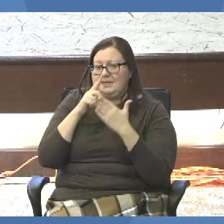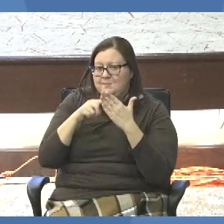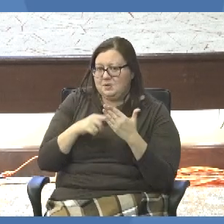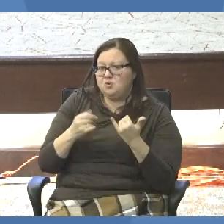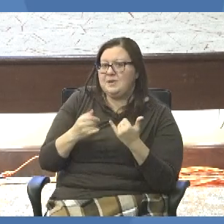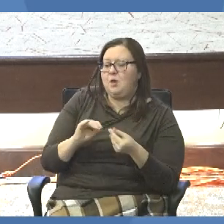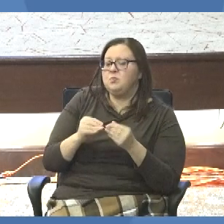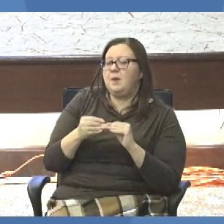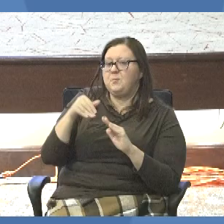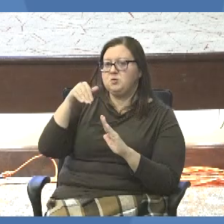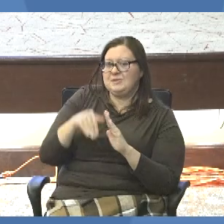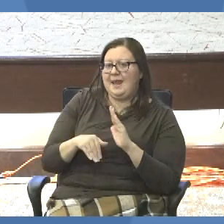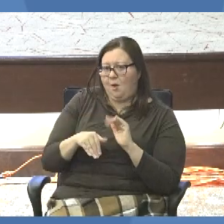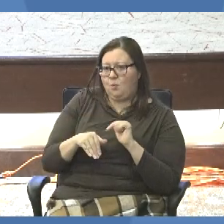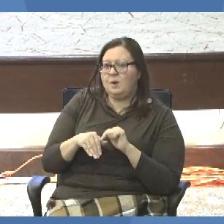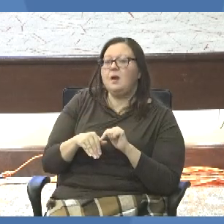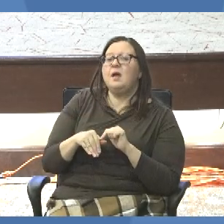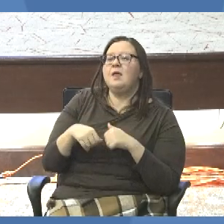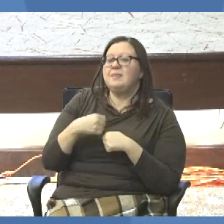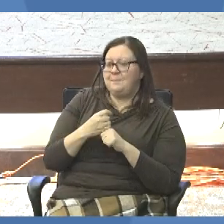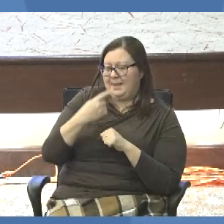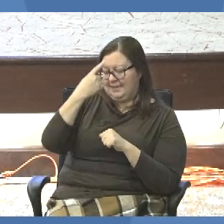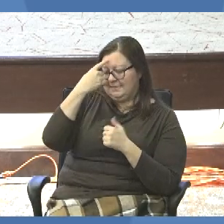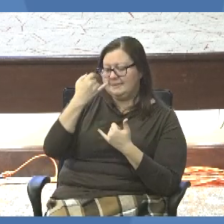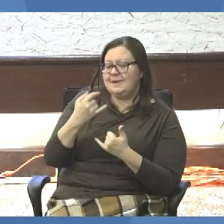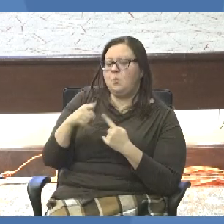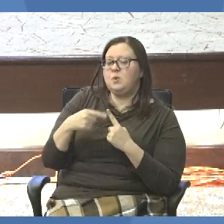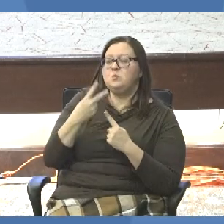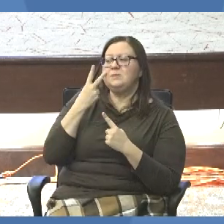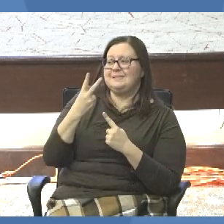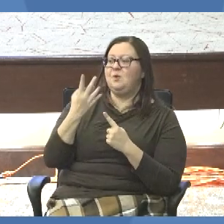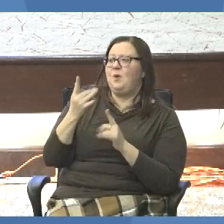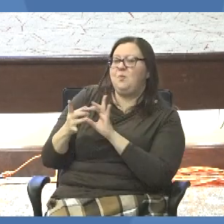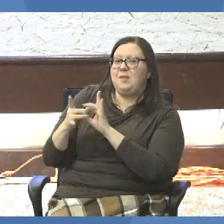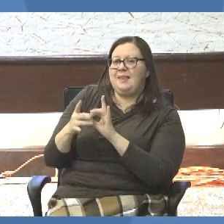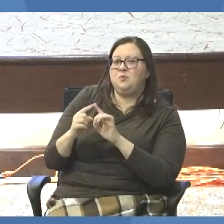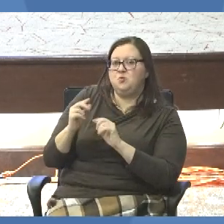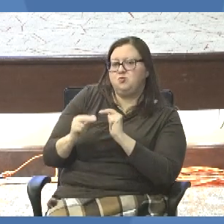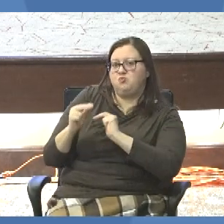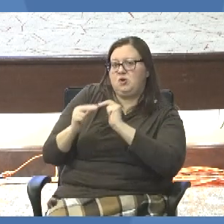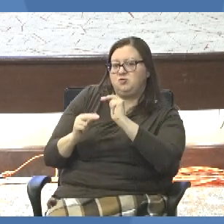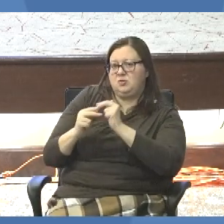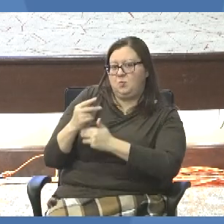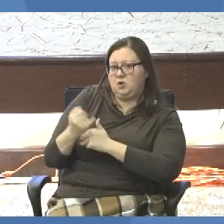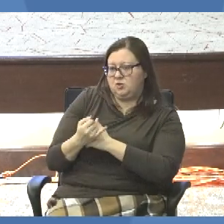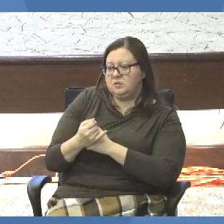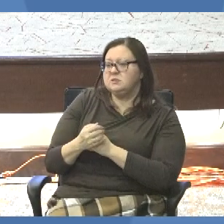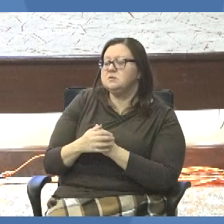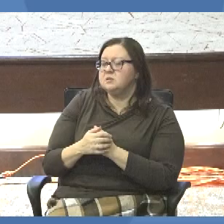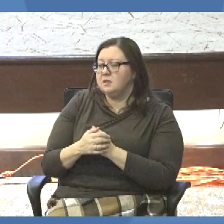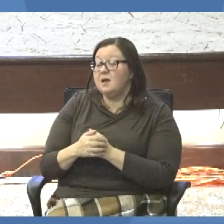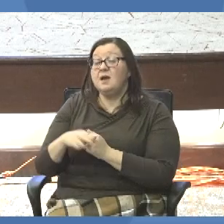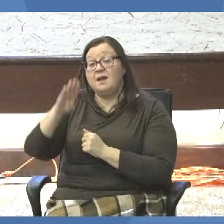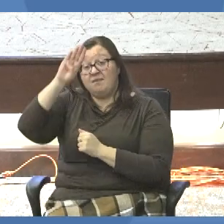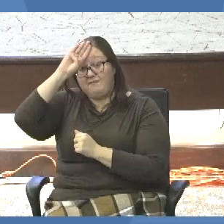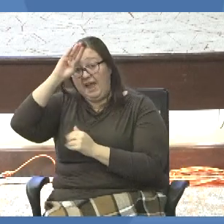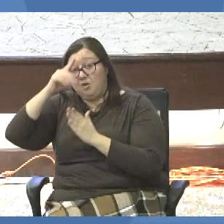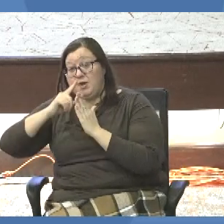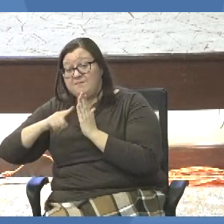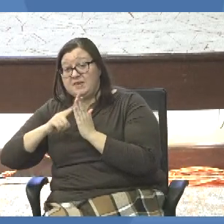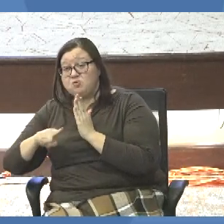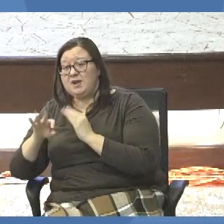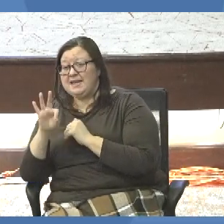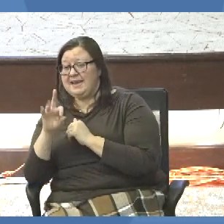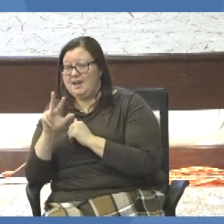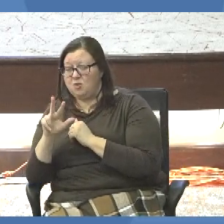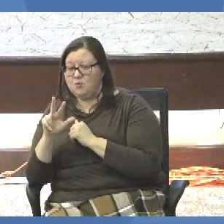those numbers are down, they do make sense why they're down when it's related to construction projects. Fire investigations, we had